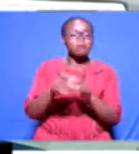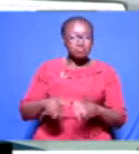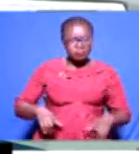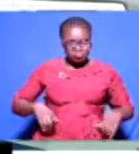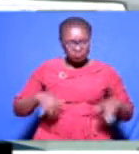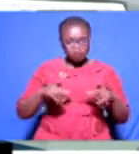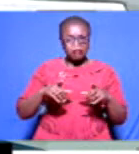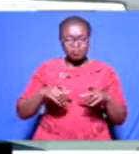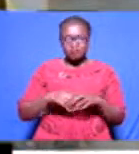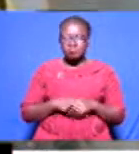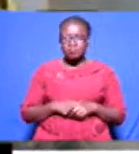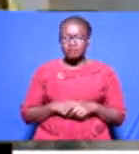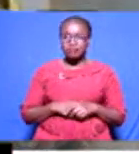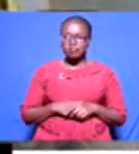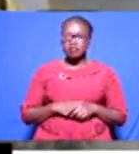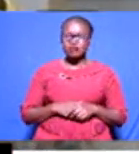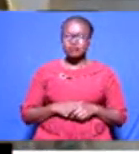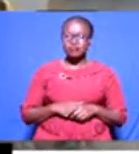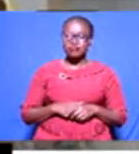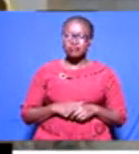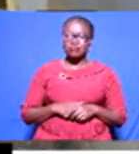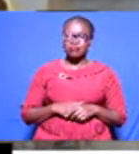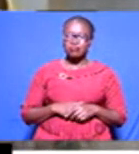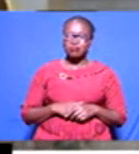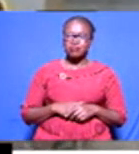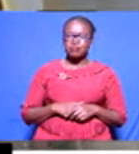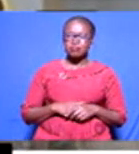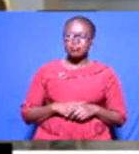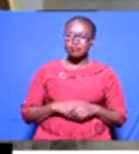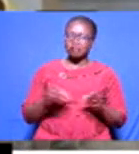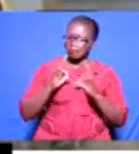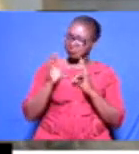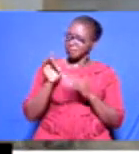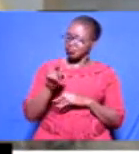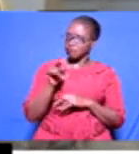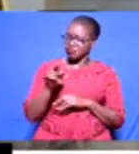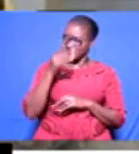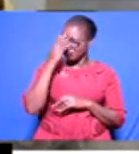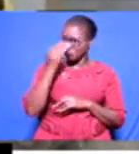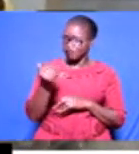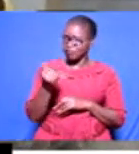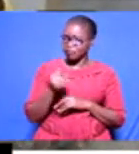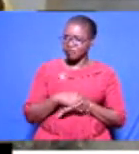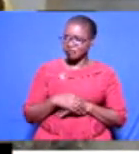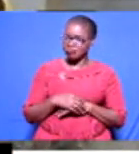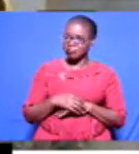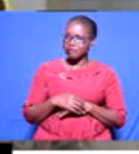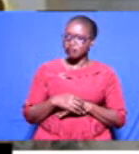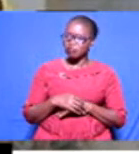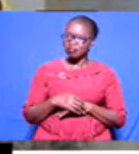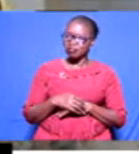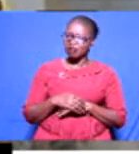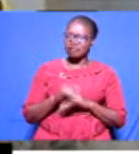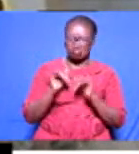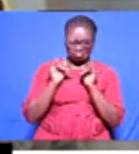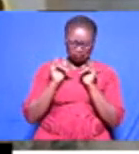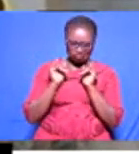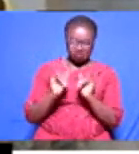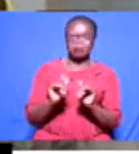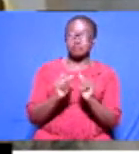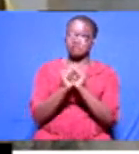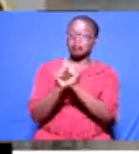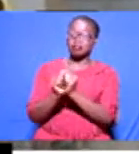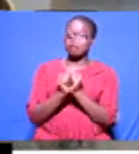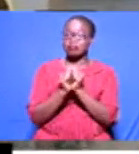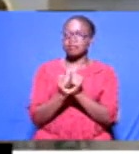is on that story. Ujuao ya familia hiyo, kwa sababu tumekaa nao